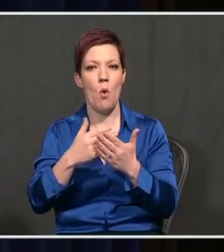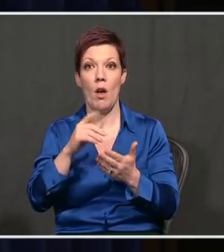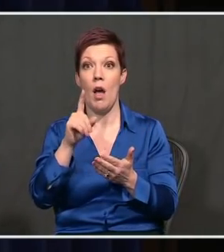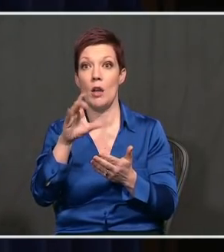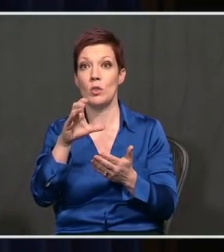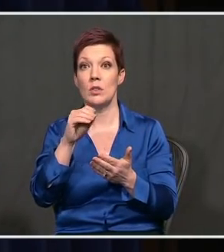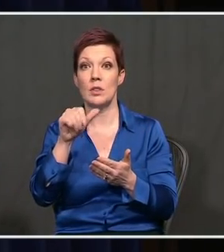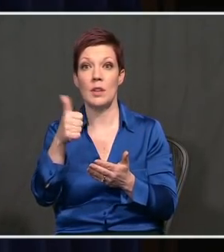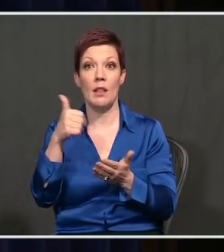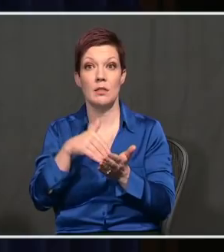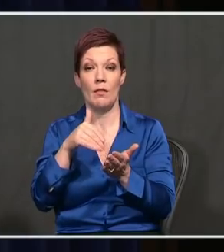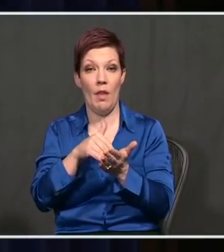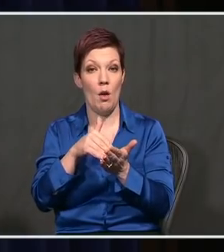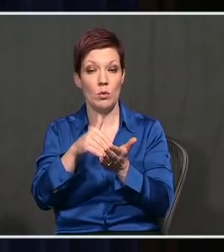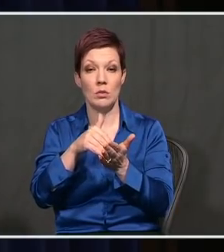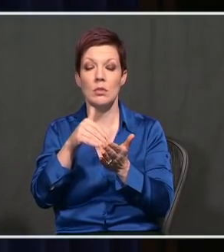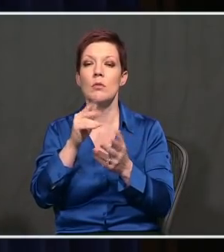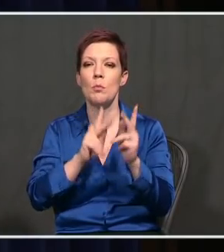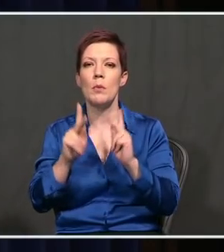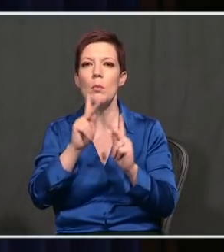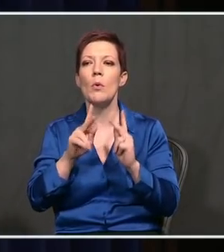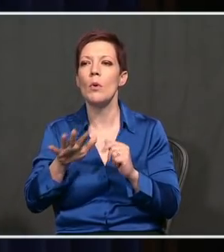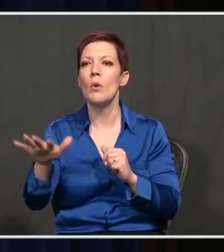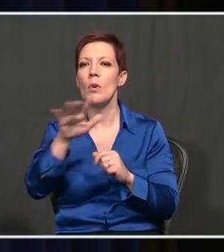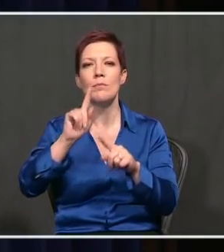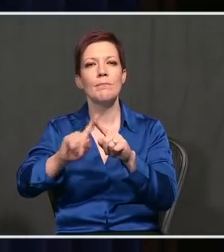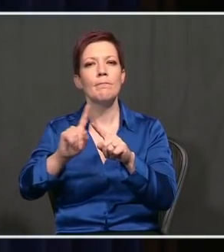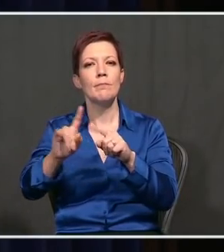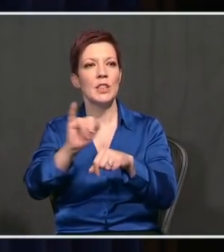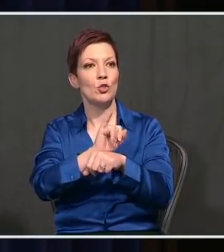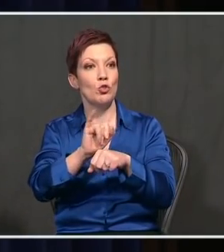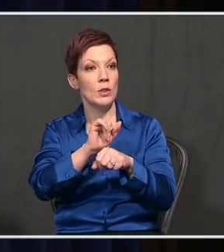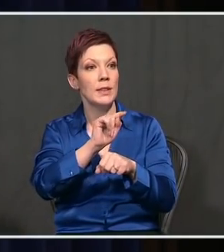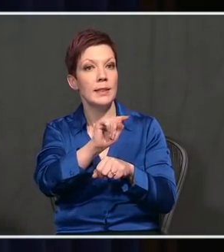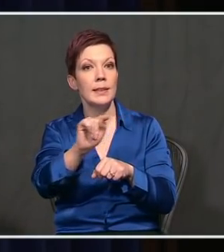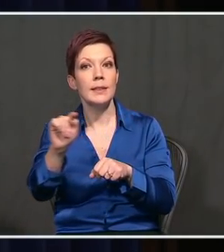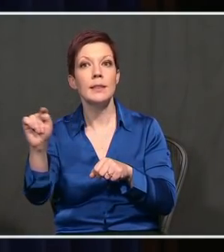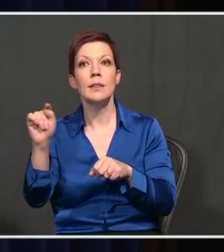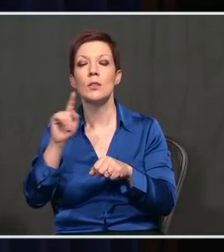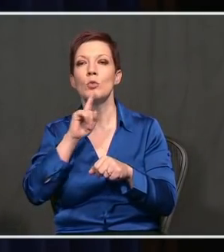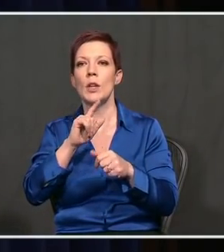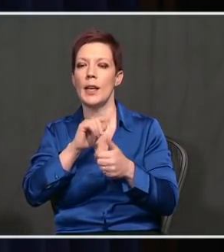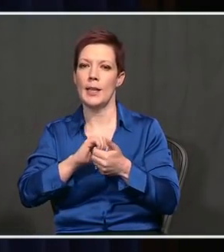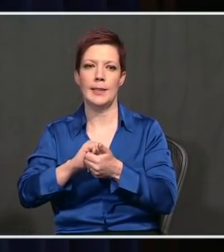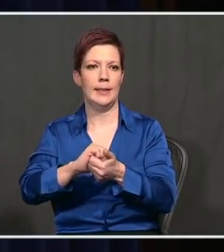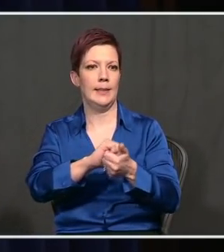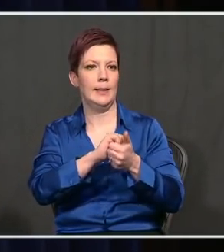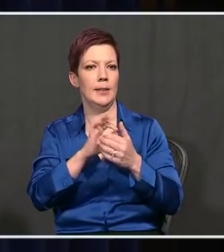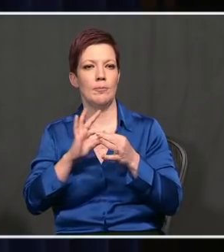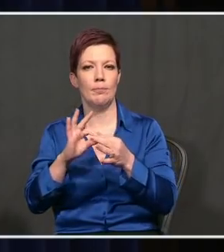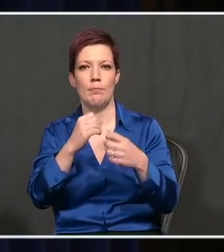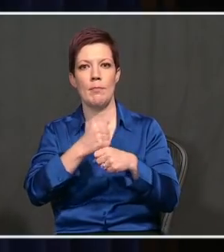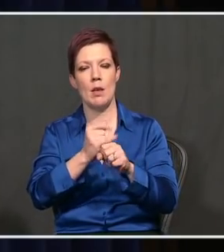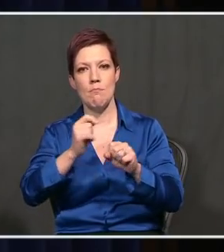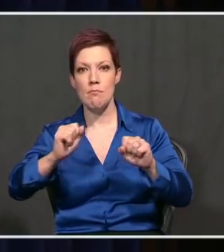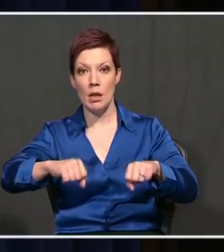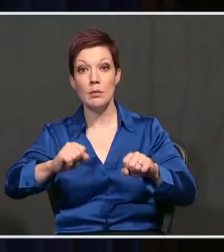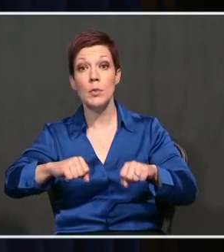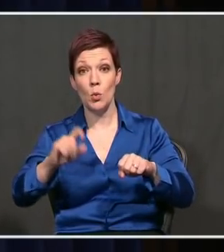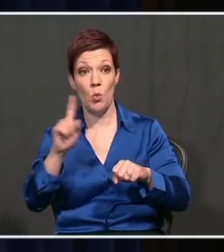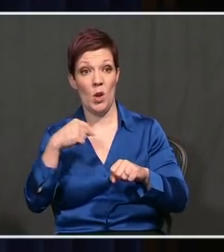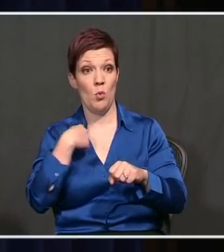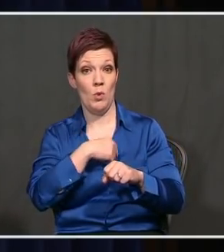of thousands of people across various industries that have enabled and made possible where we are